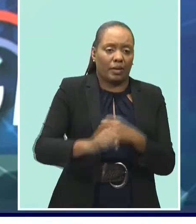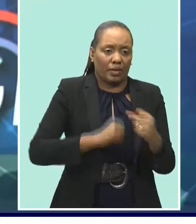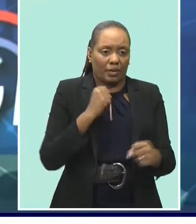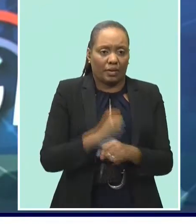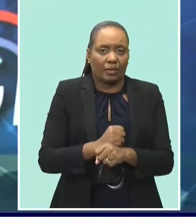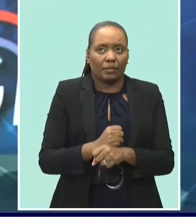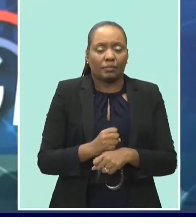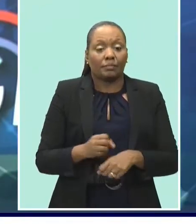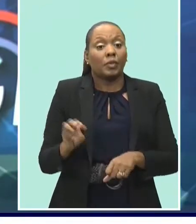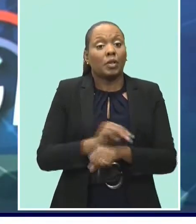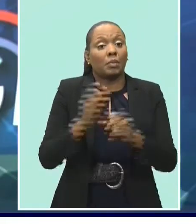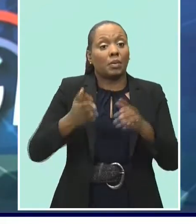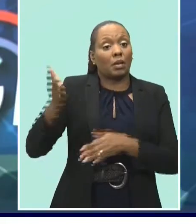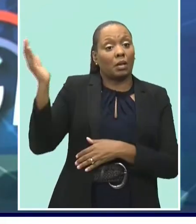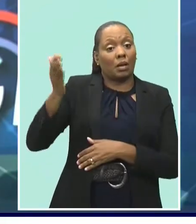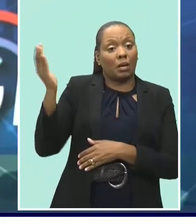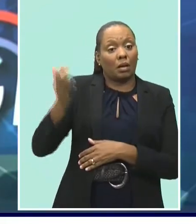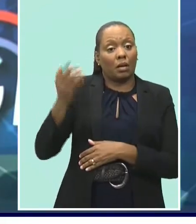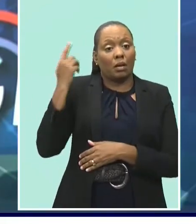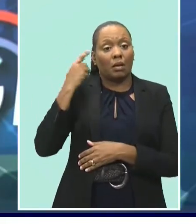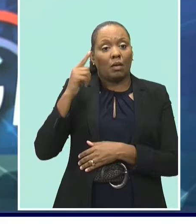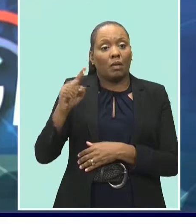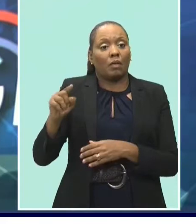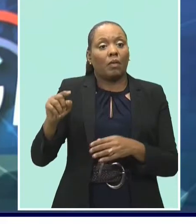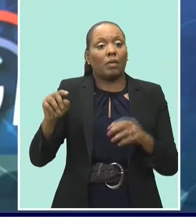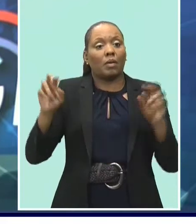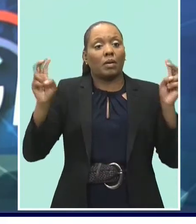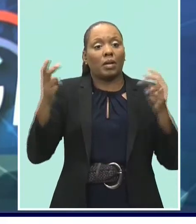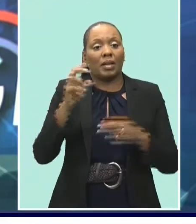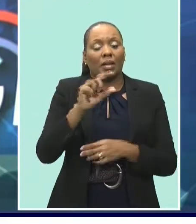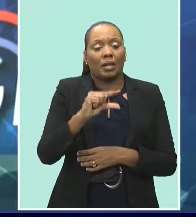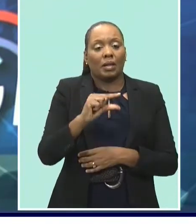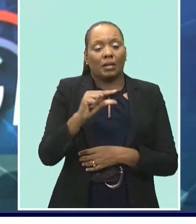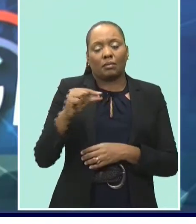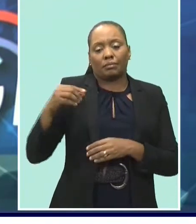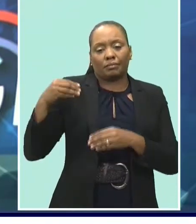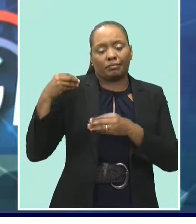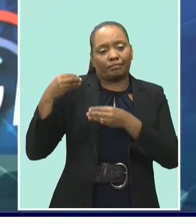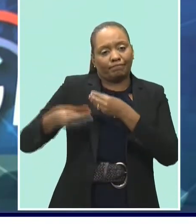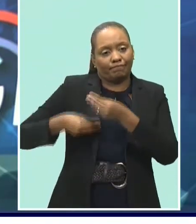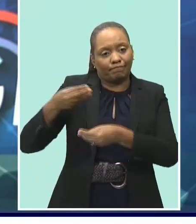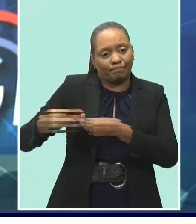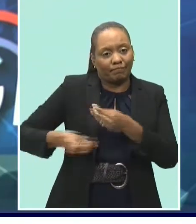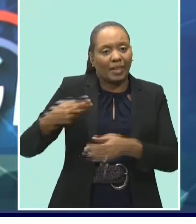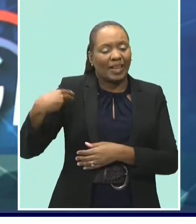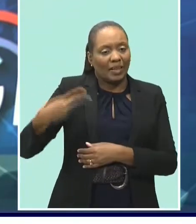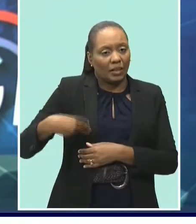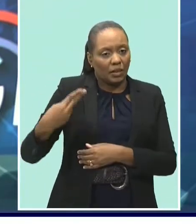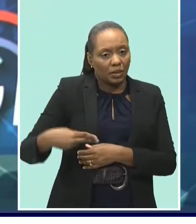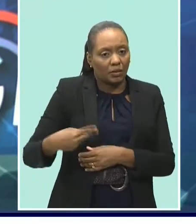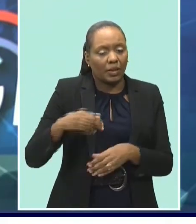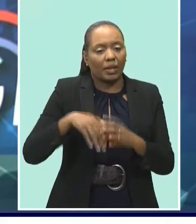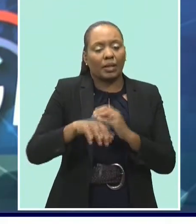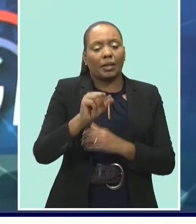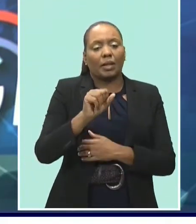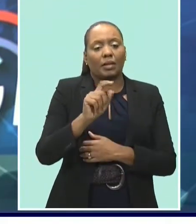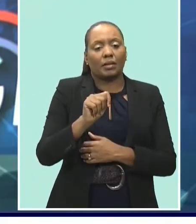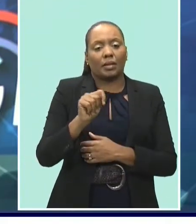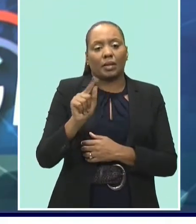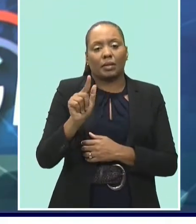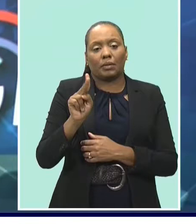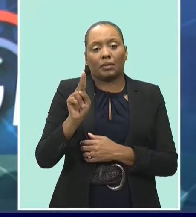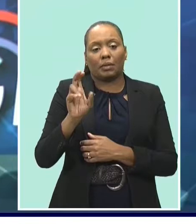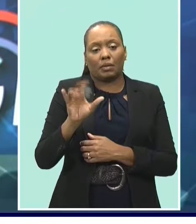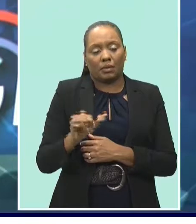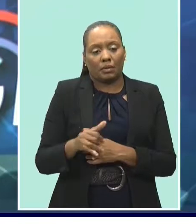the opening ceremony of the Genealogy Marketplace in Nestfield, St. Lucie. As part of We Gathering 2020 celebrations, he says